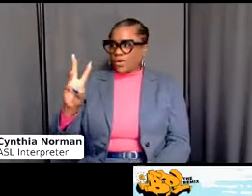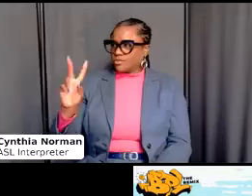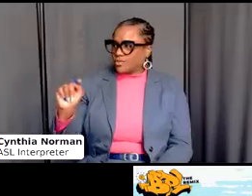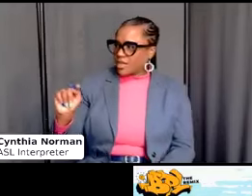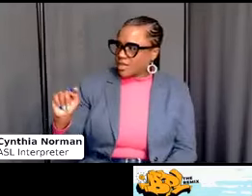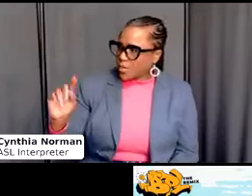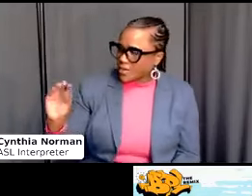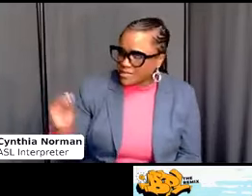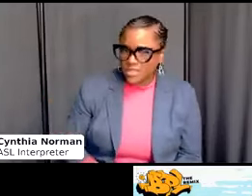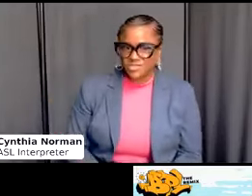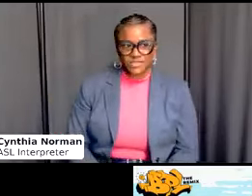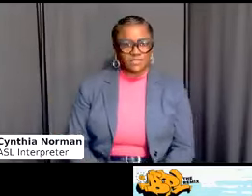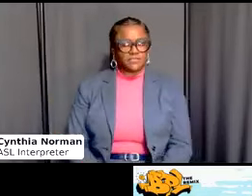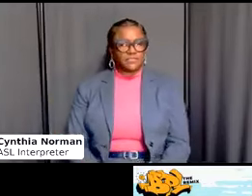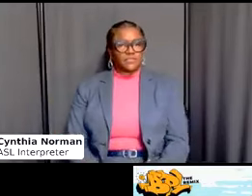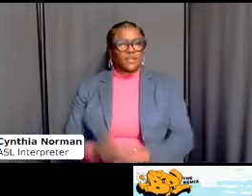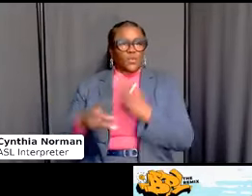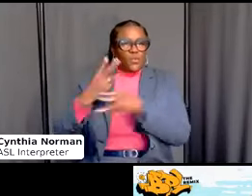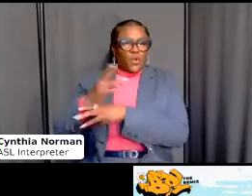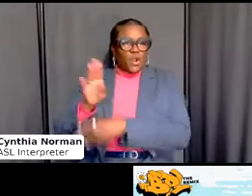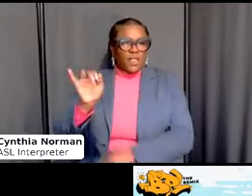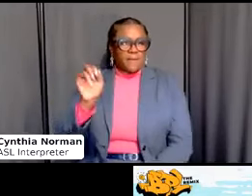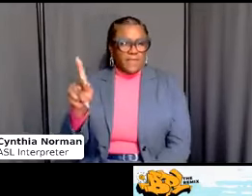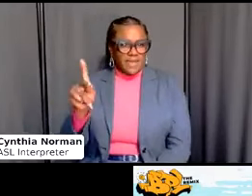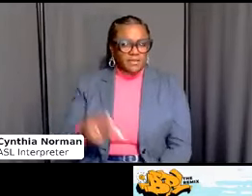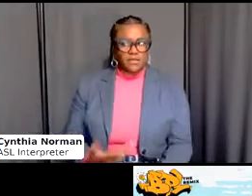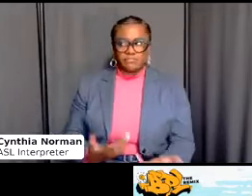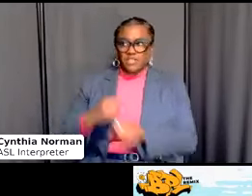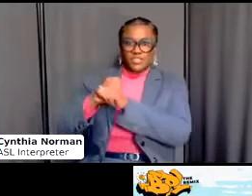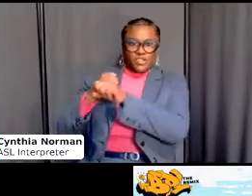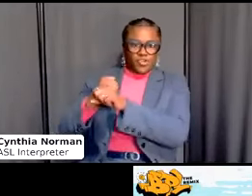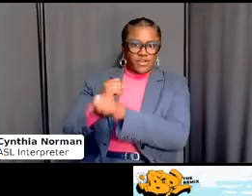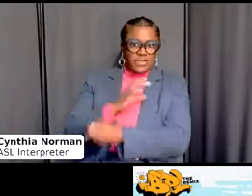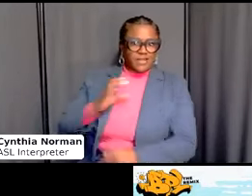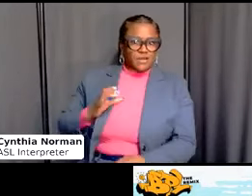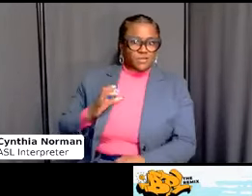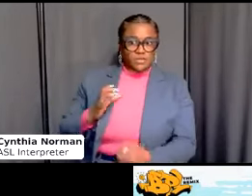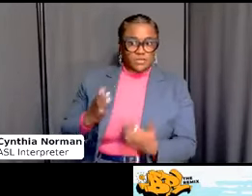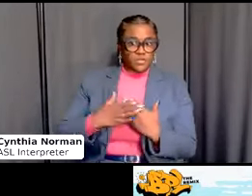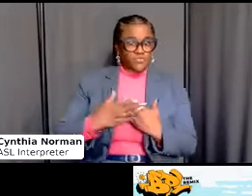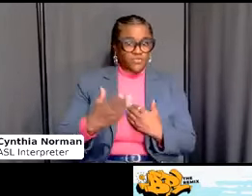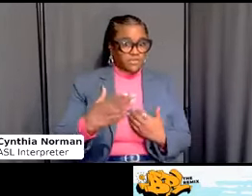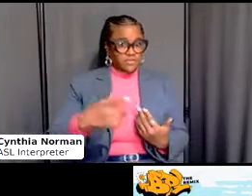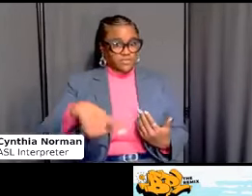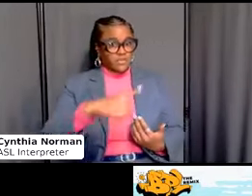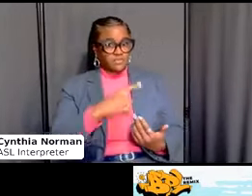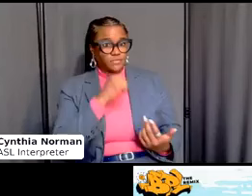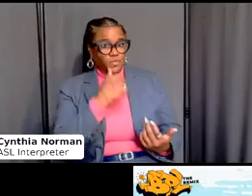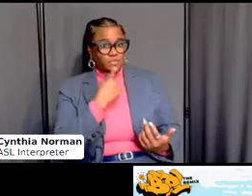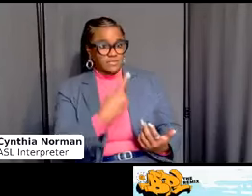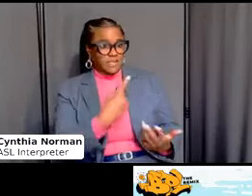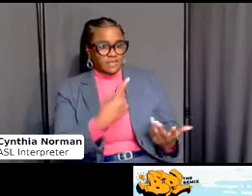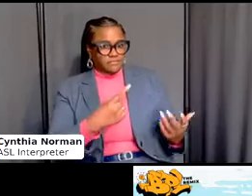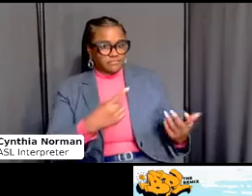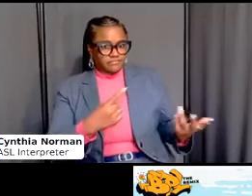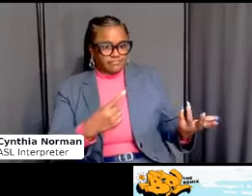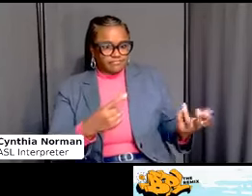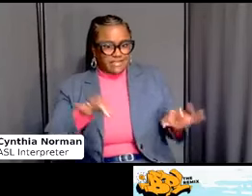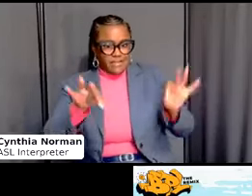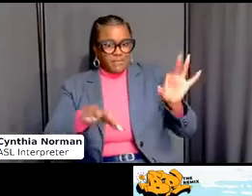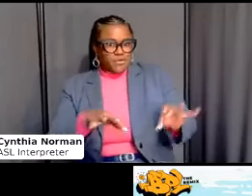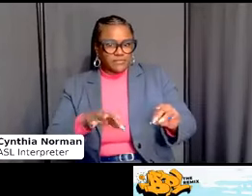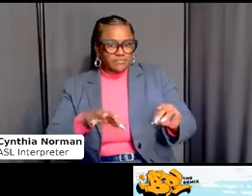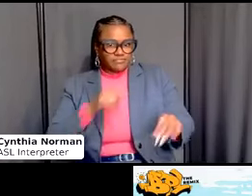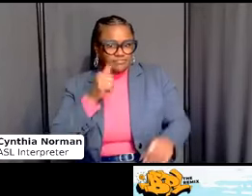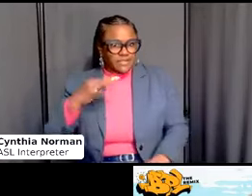Bank. And when we say United Nations, we're only talking about the Security Council of the United Nations, because the rest doesn't really have any binding say. And the Security Council of the United